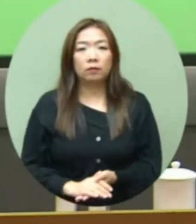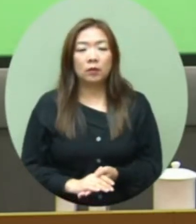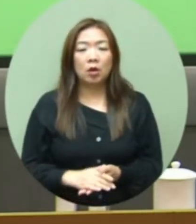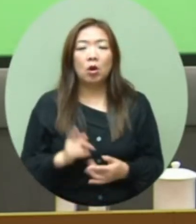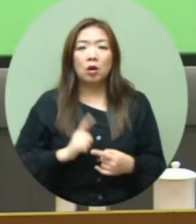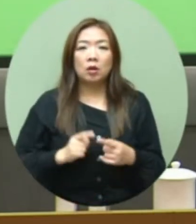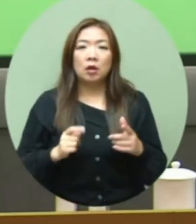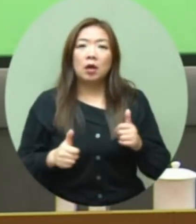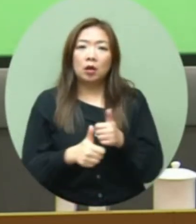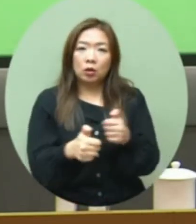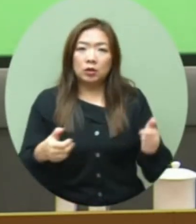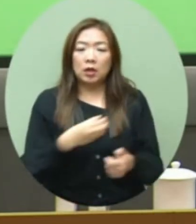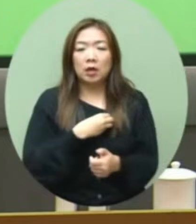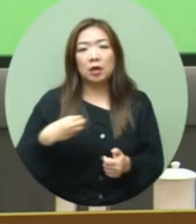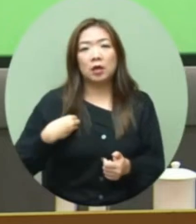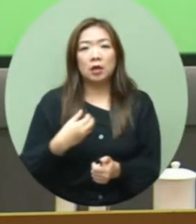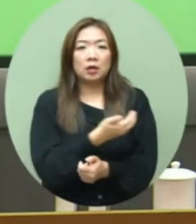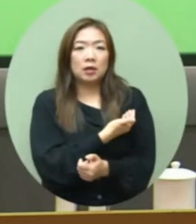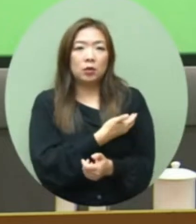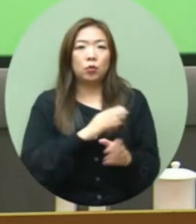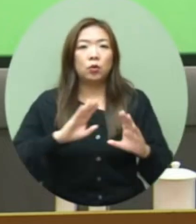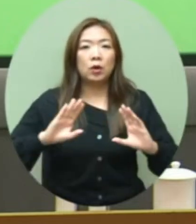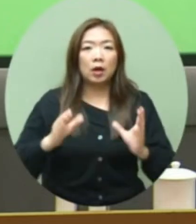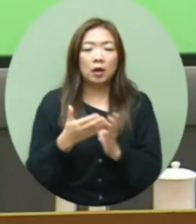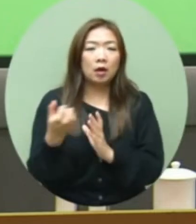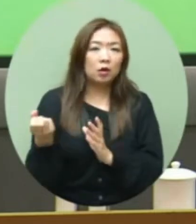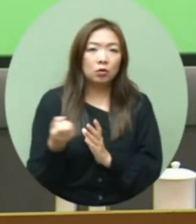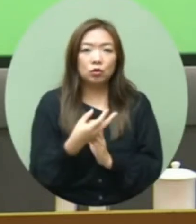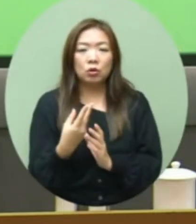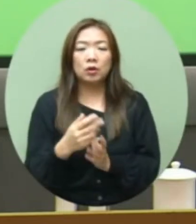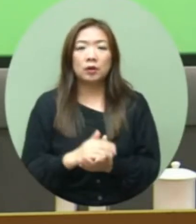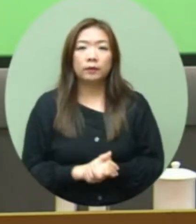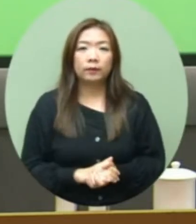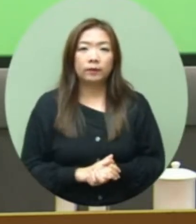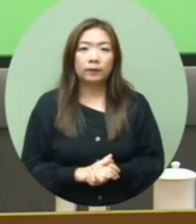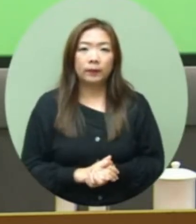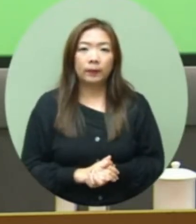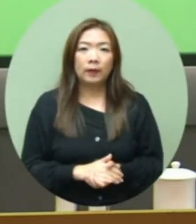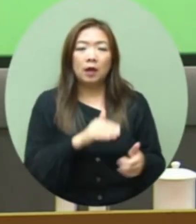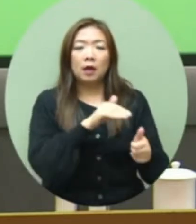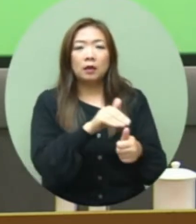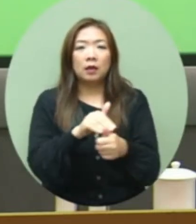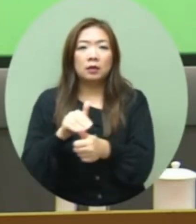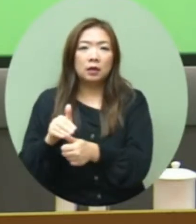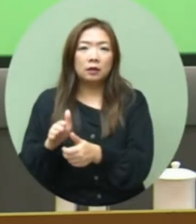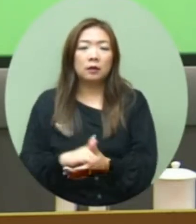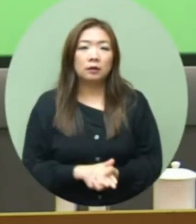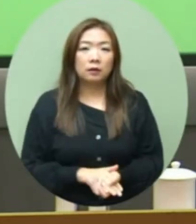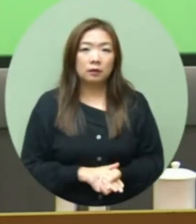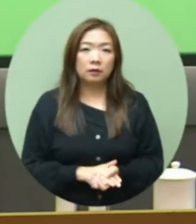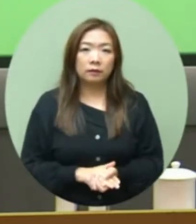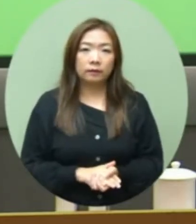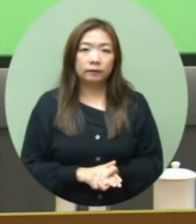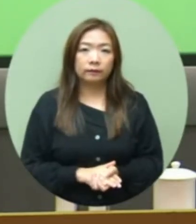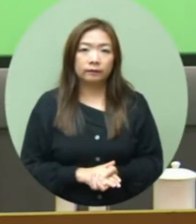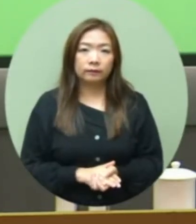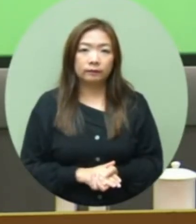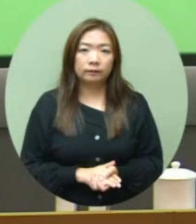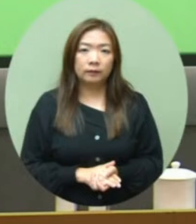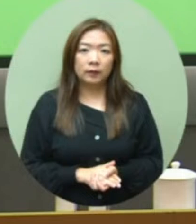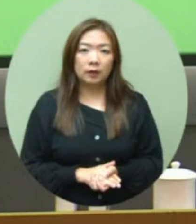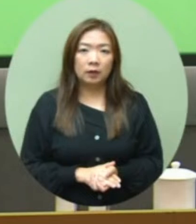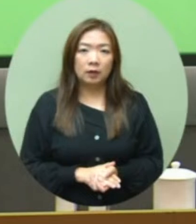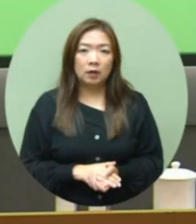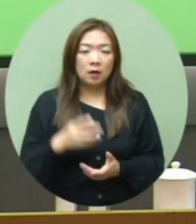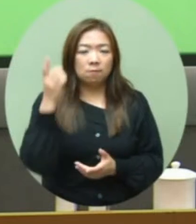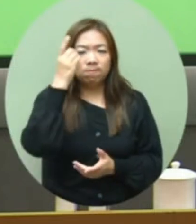does not encourage people to drink. I personally do not encourage people to drink. I